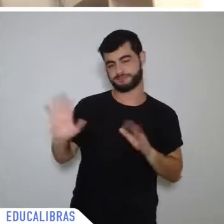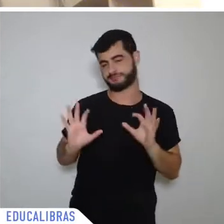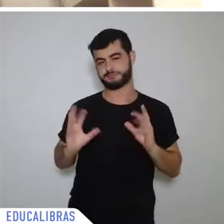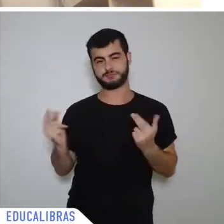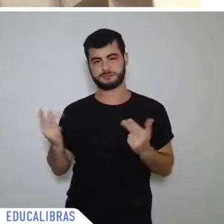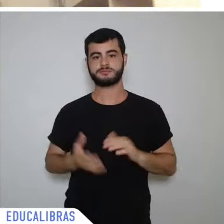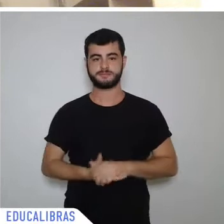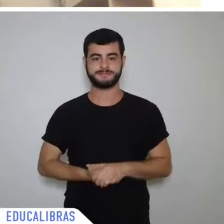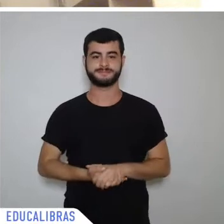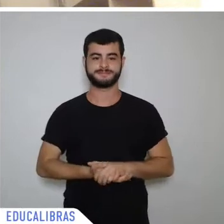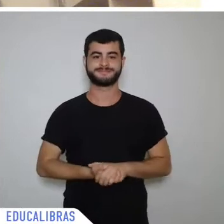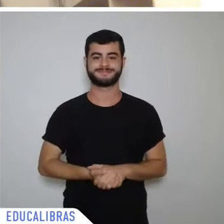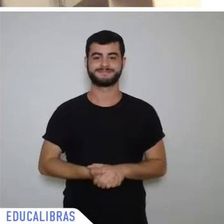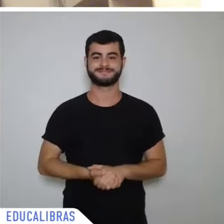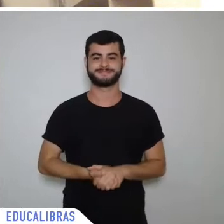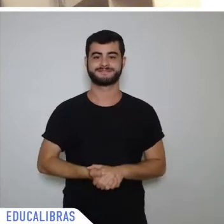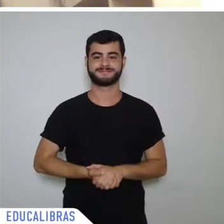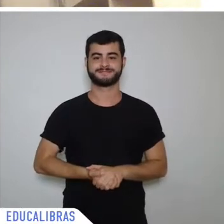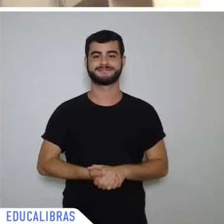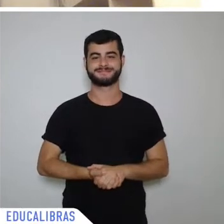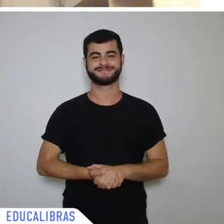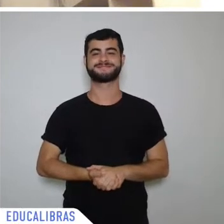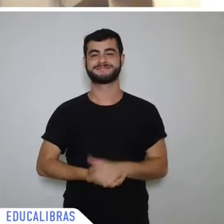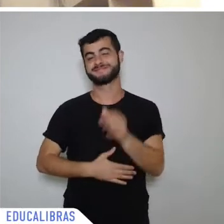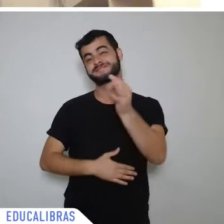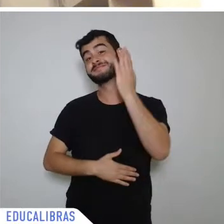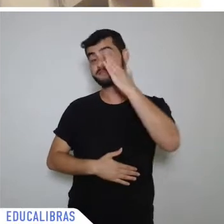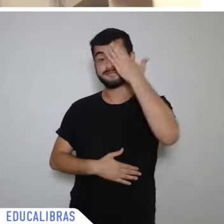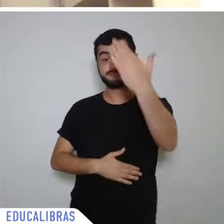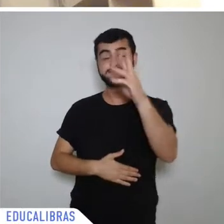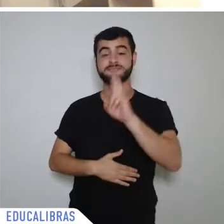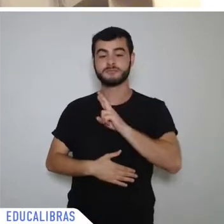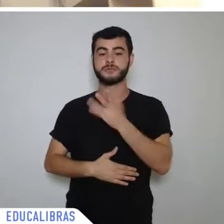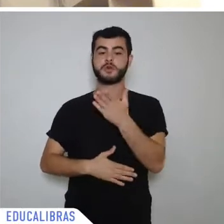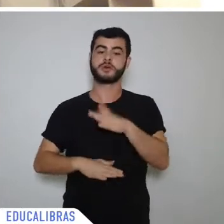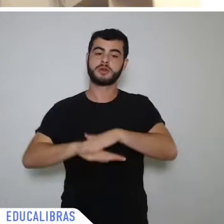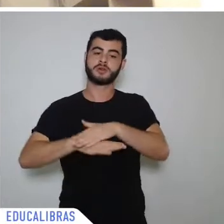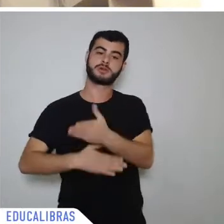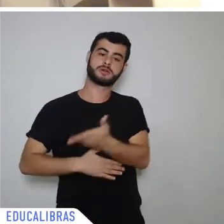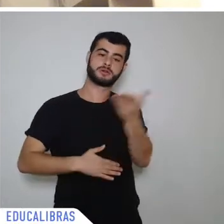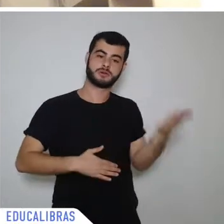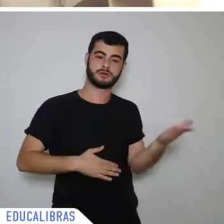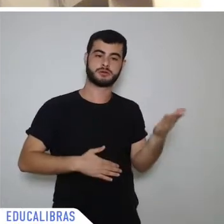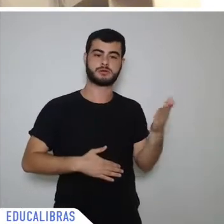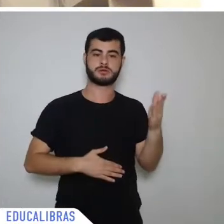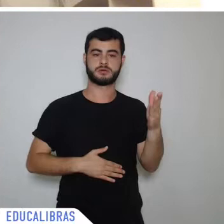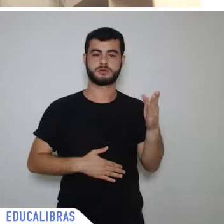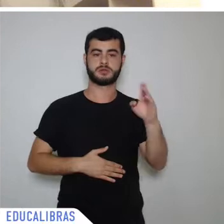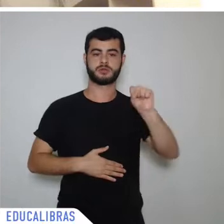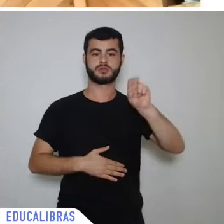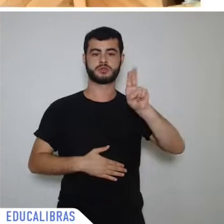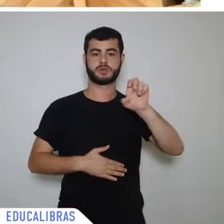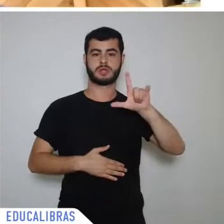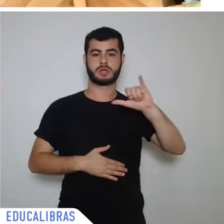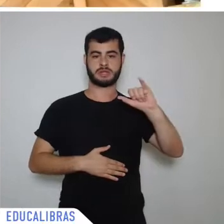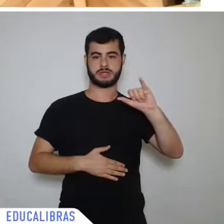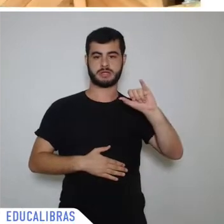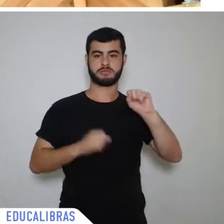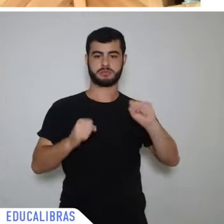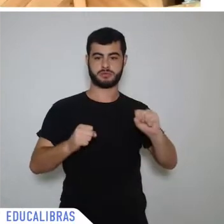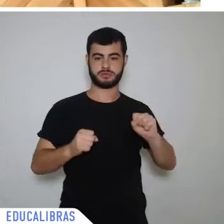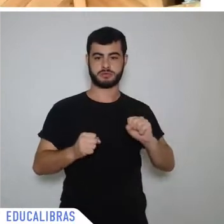right. It might be possible, but I don't see it. So, Débora, I'll pass the word to you if you want to